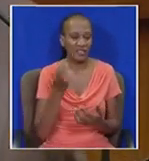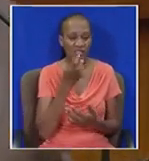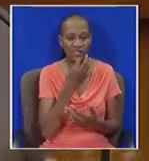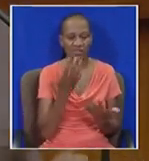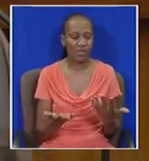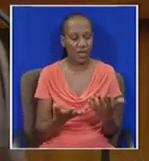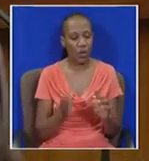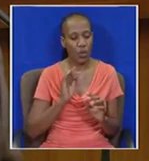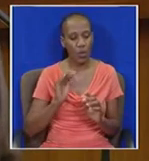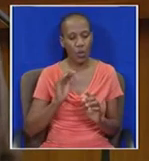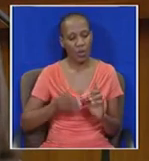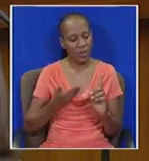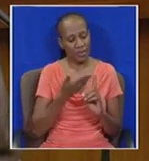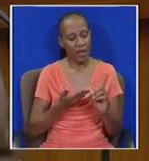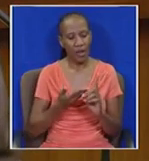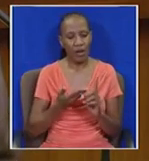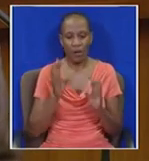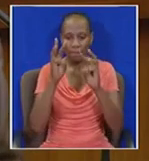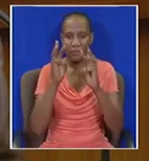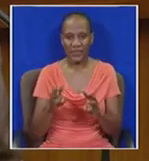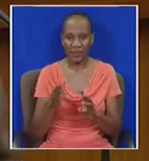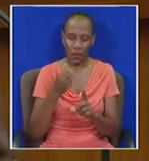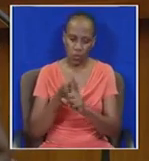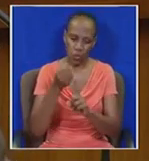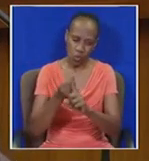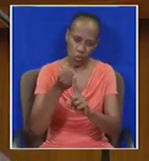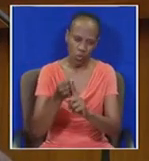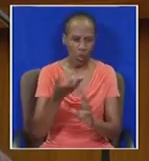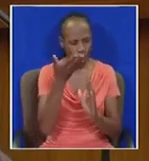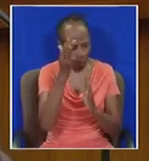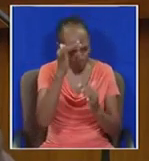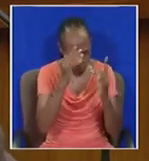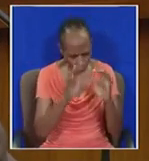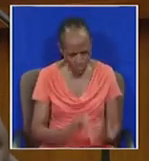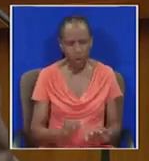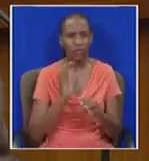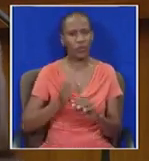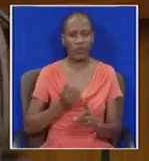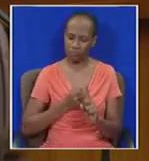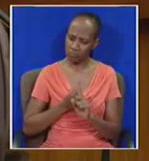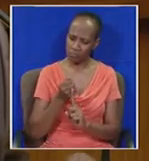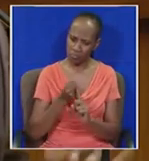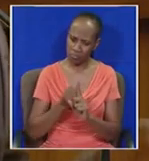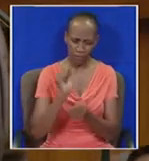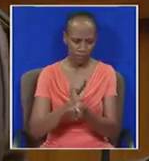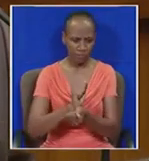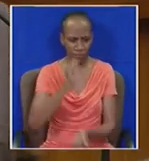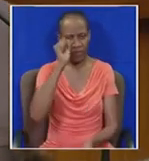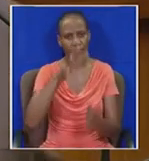peacetime revolutionaries. These are gallant women who fought for freedom. Before I